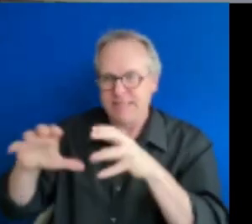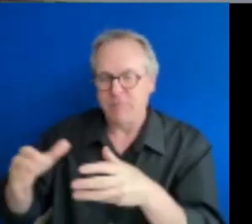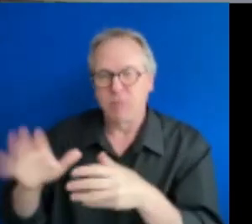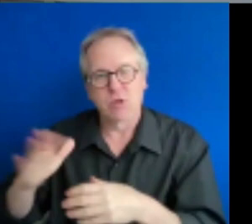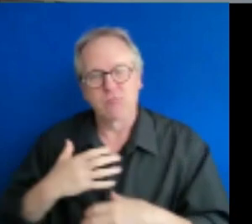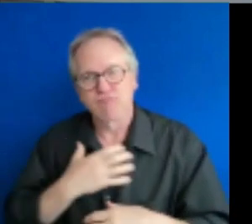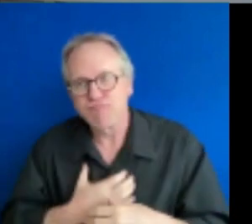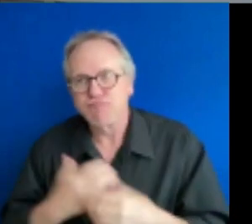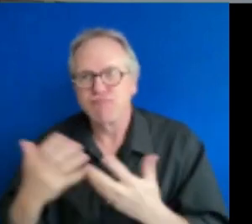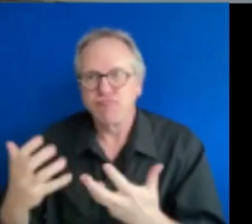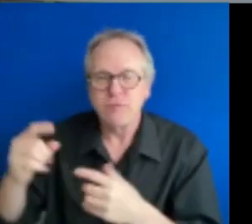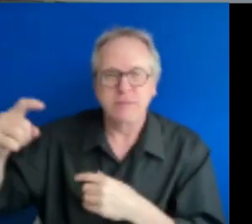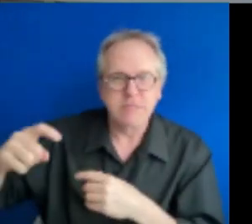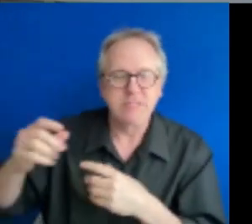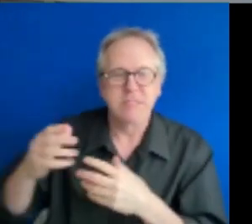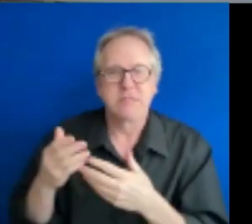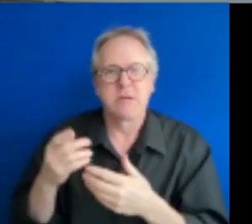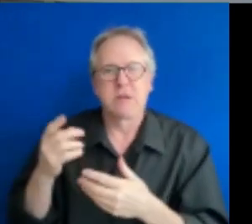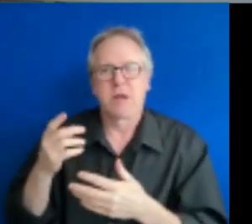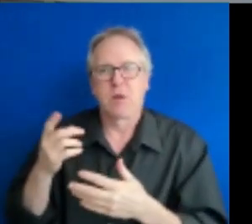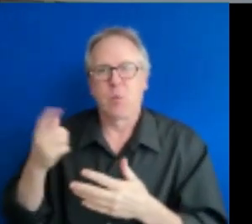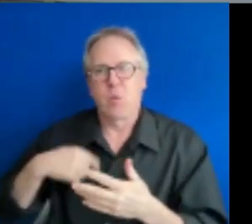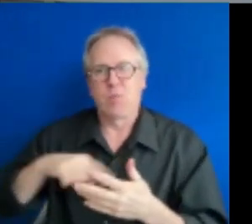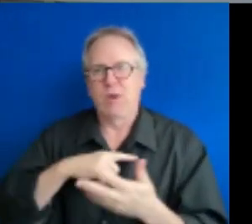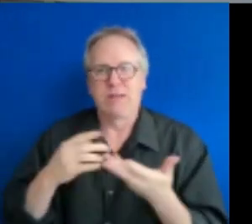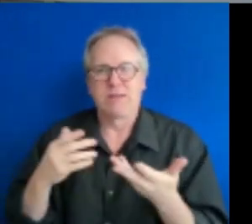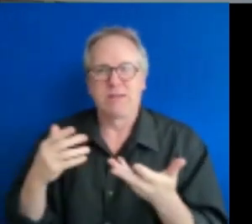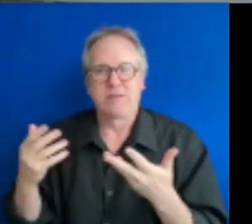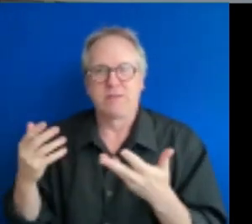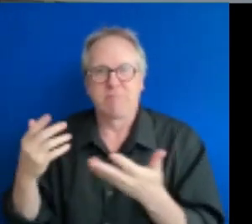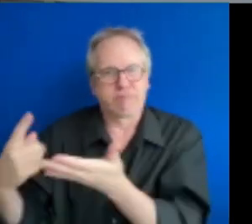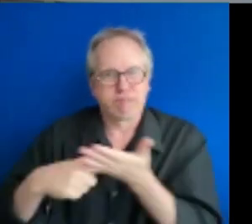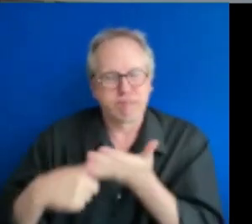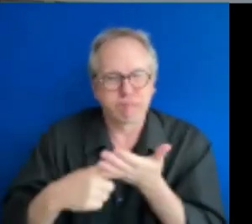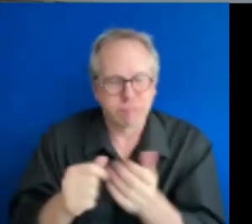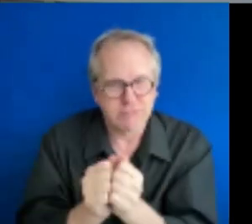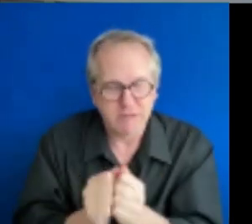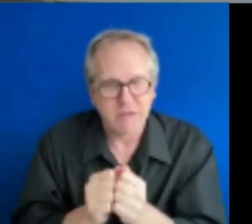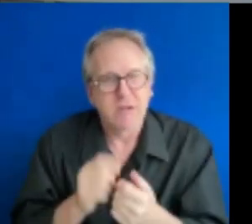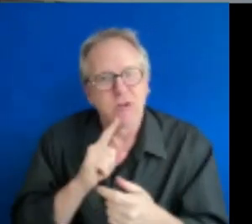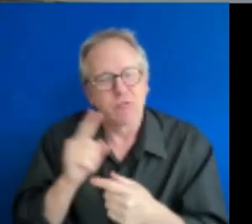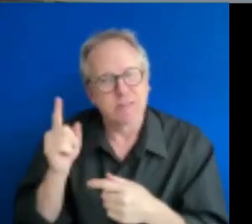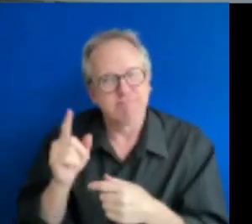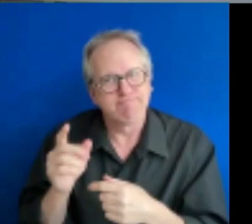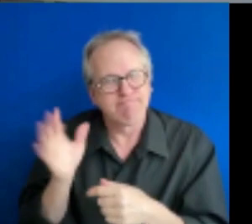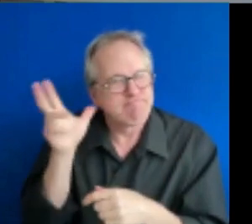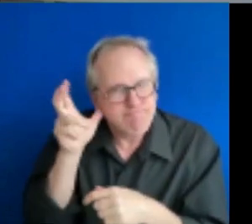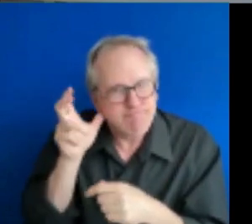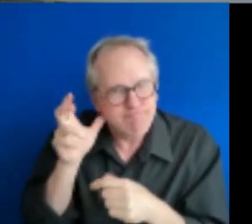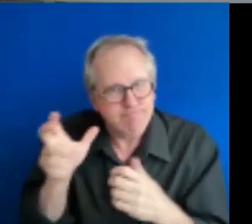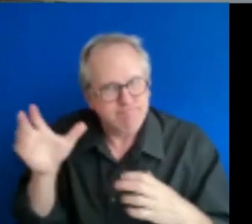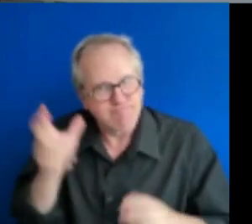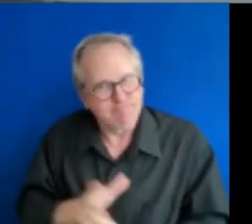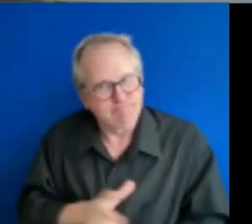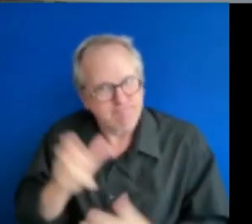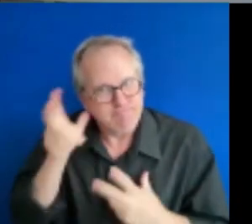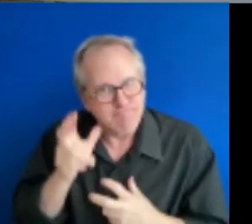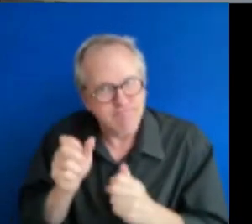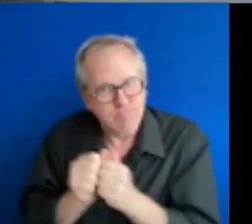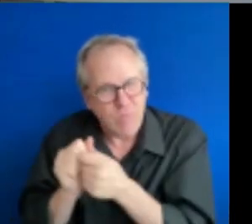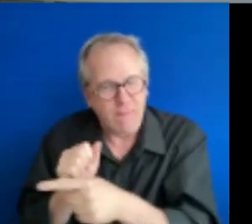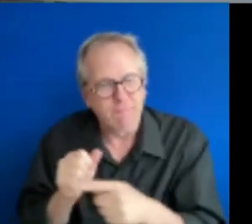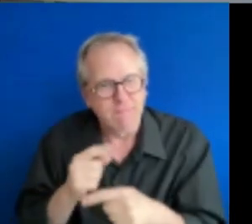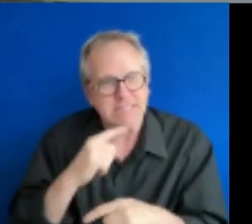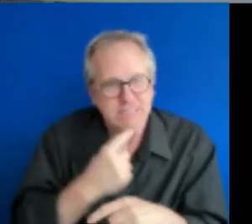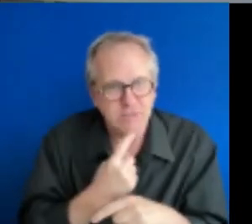desires and needs and what we were coming to the table with was really taken seriously within our association and